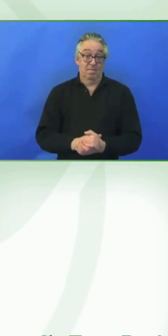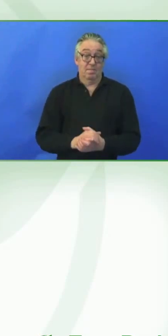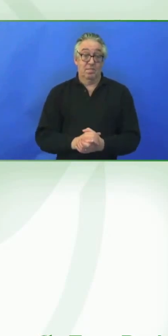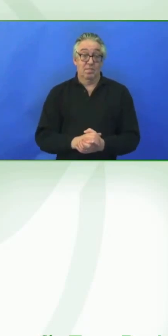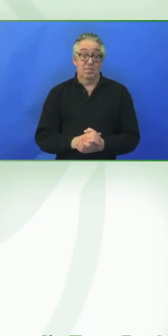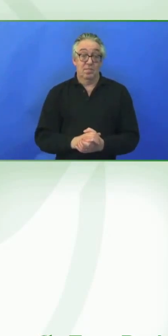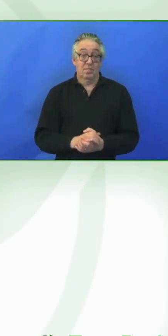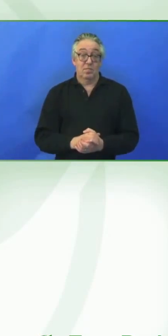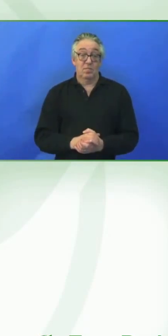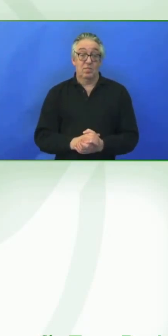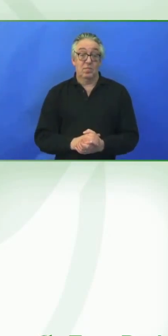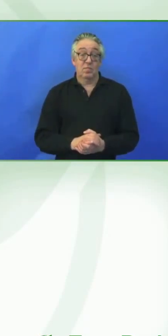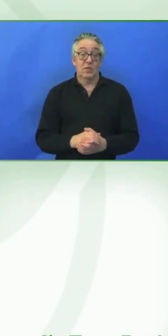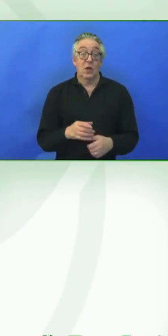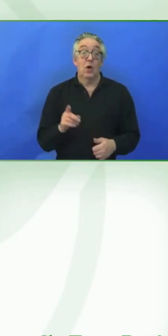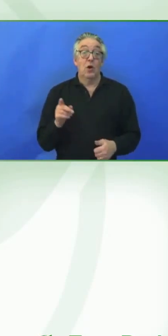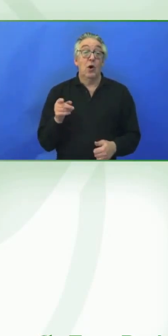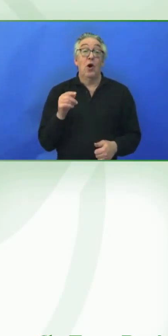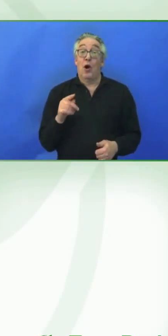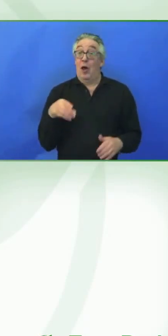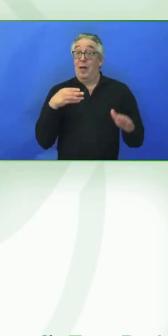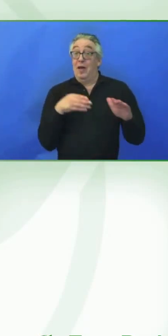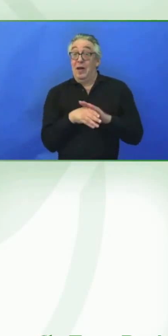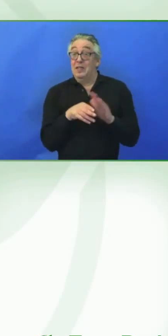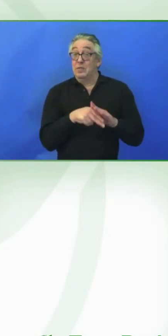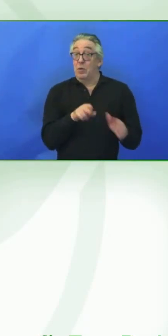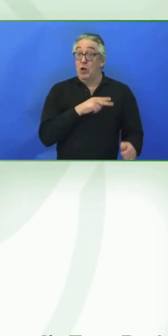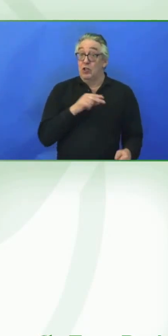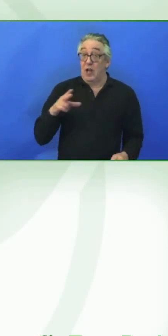initiative, Accessible Zagreb online services,